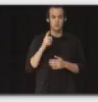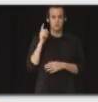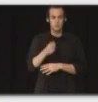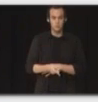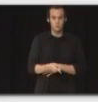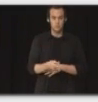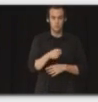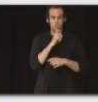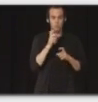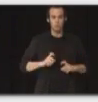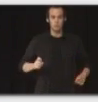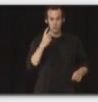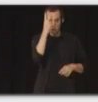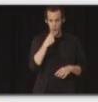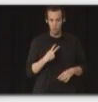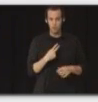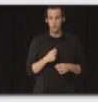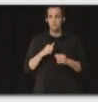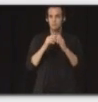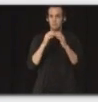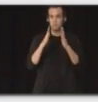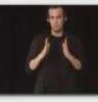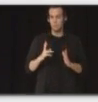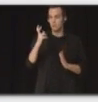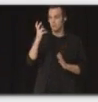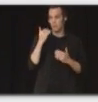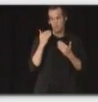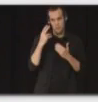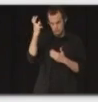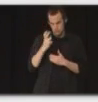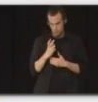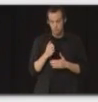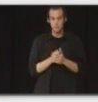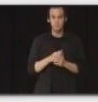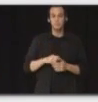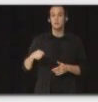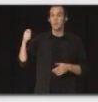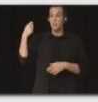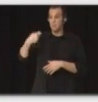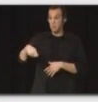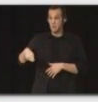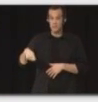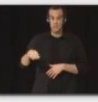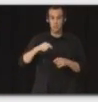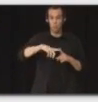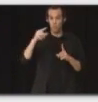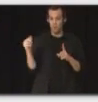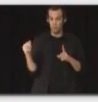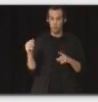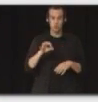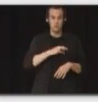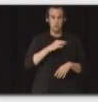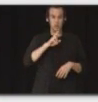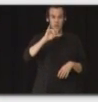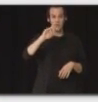ONCE Foundation. Thank you, Alberto, for being here as well. We have with us the chairman of